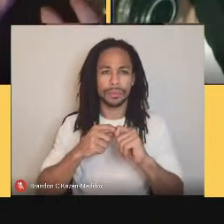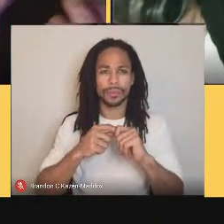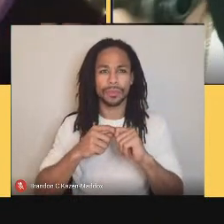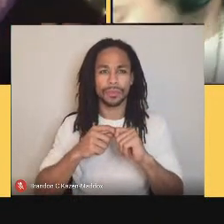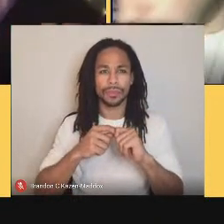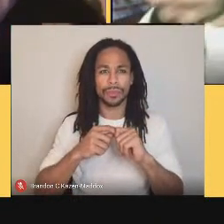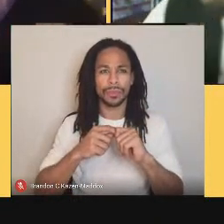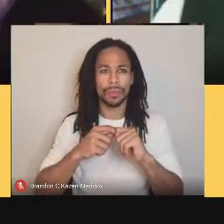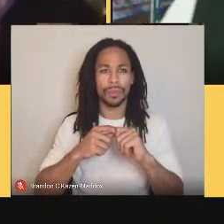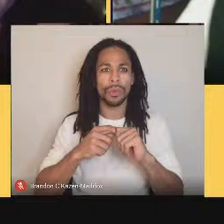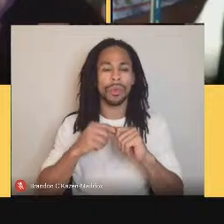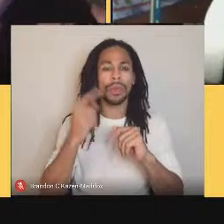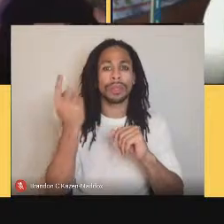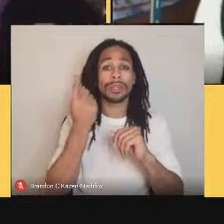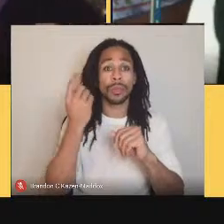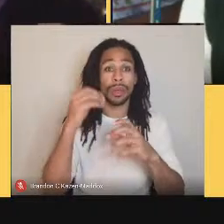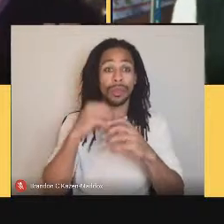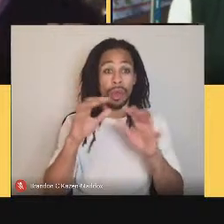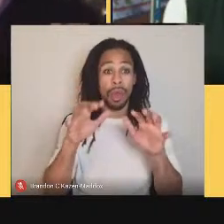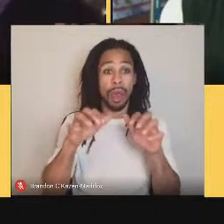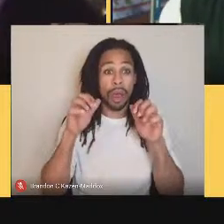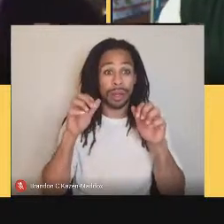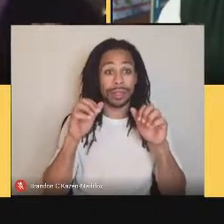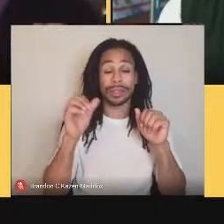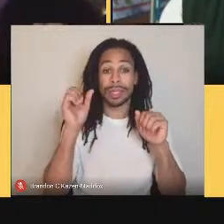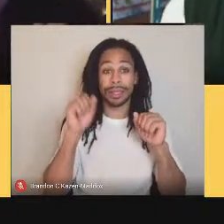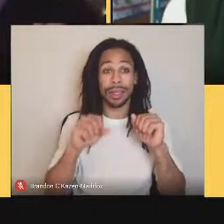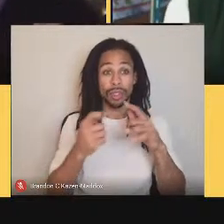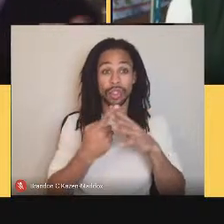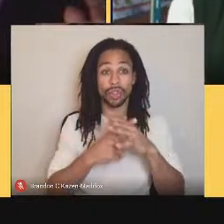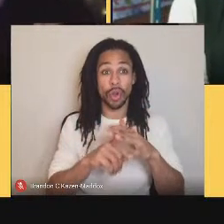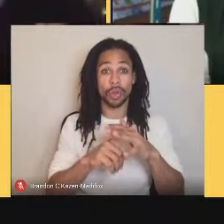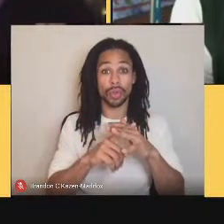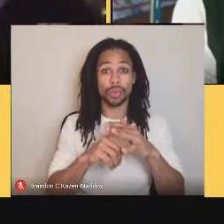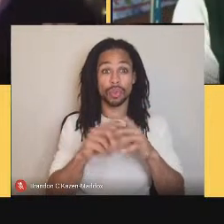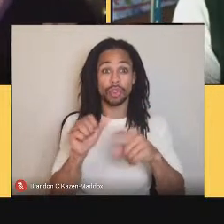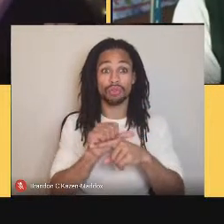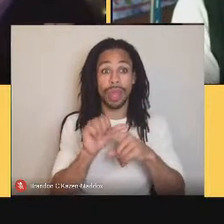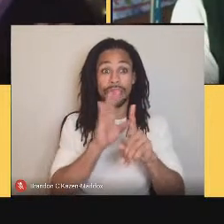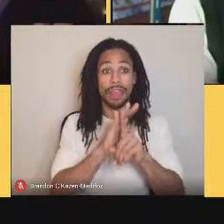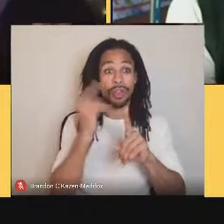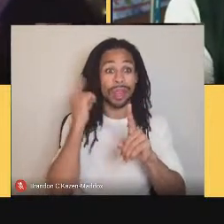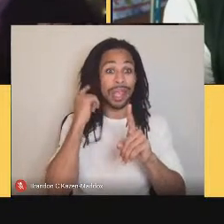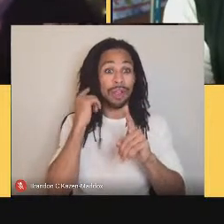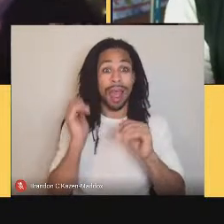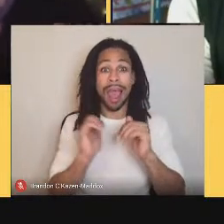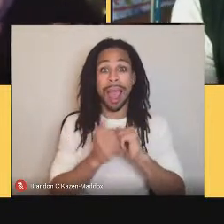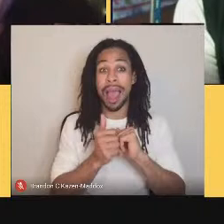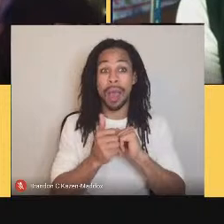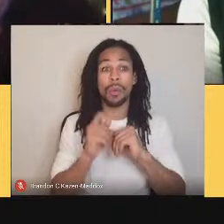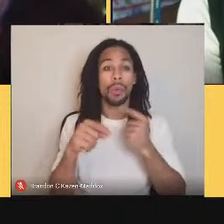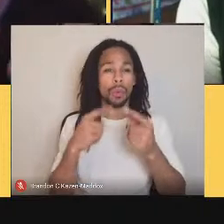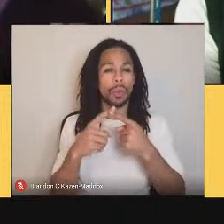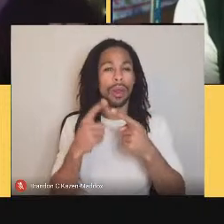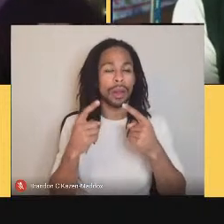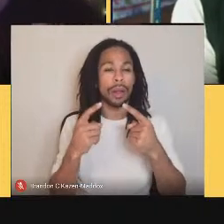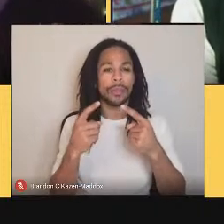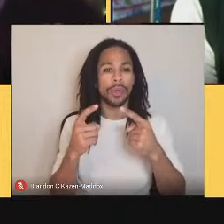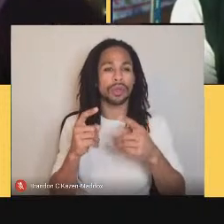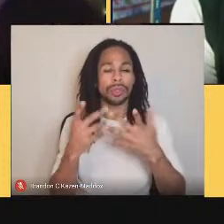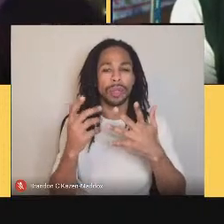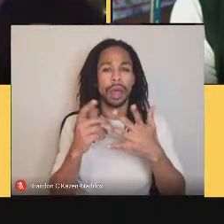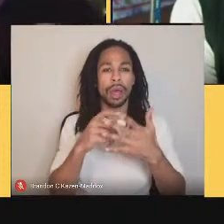can someone in the audience start training their ear for when playing a scored episode of a